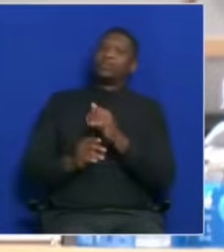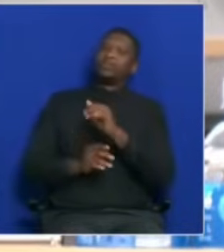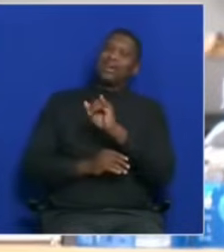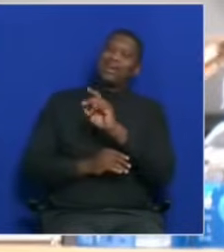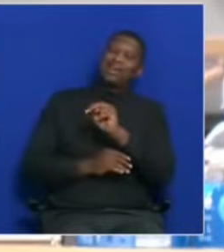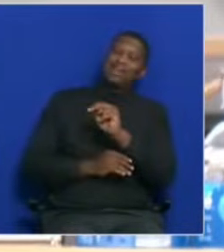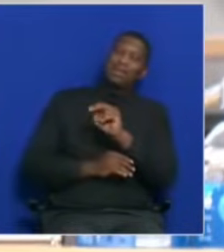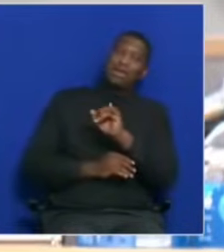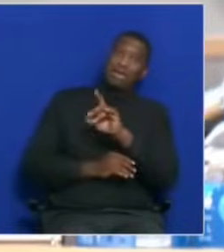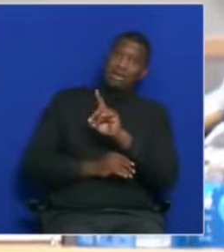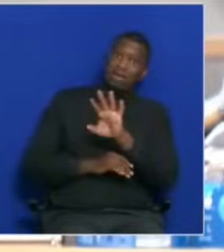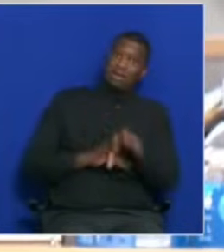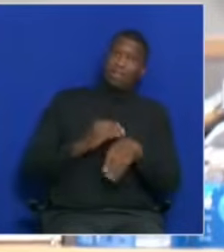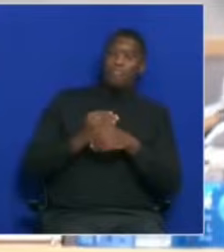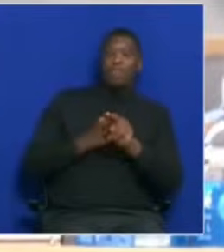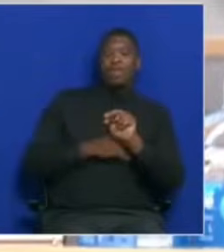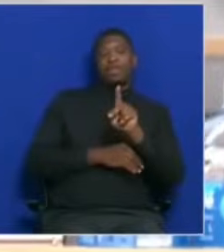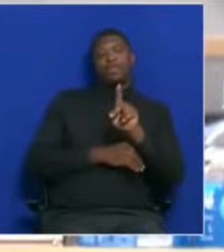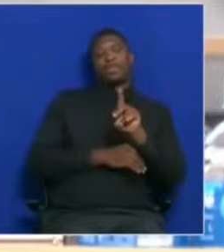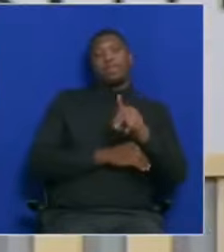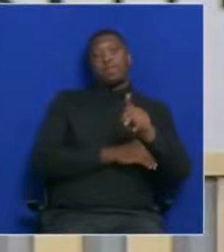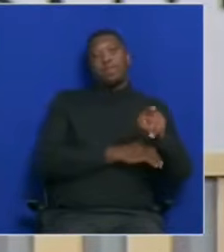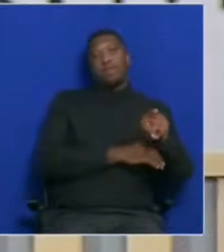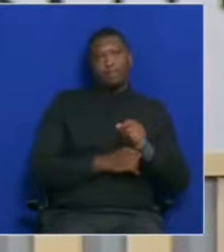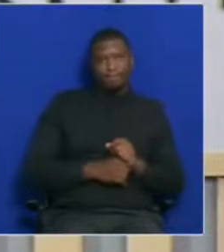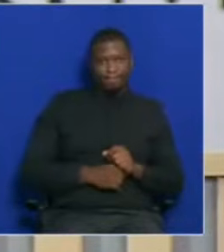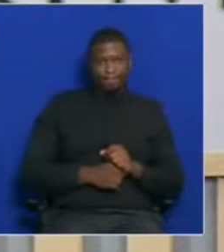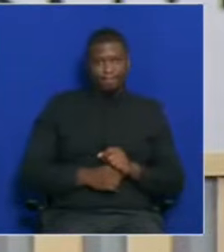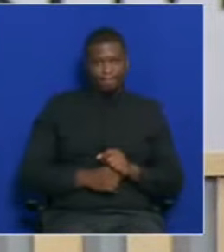Yeah. Commissioners, I think,